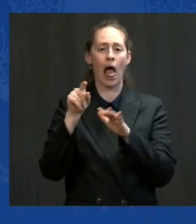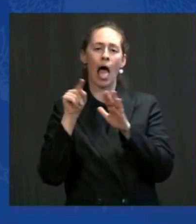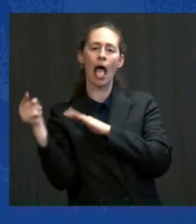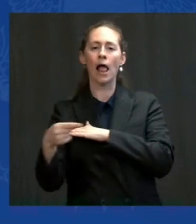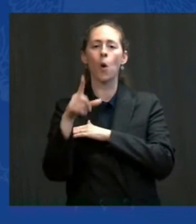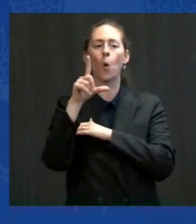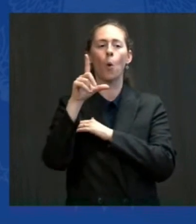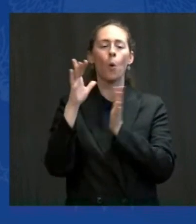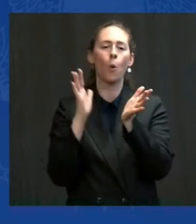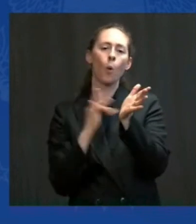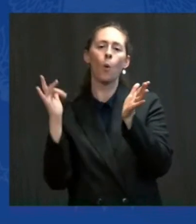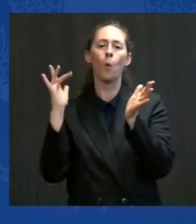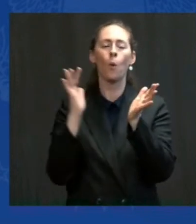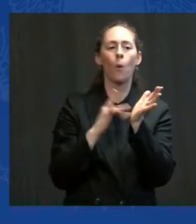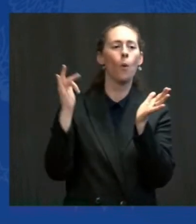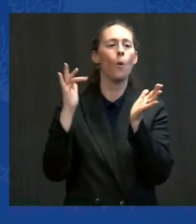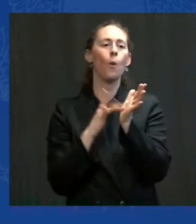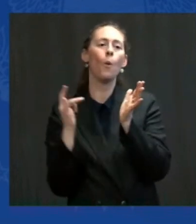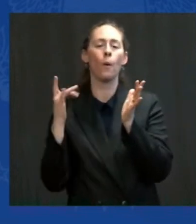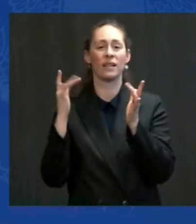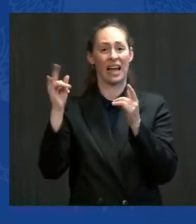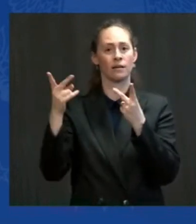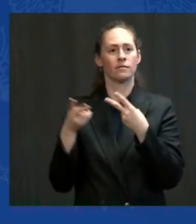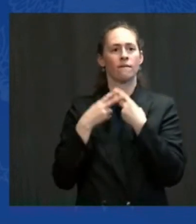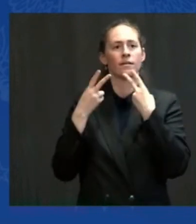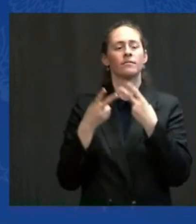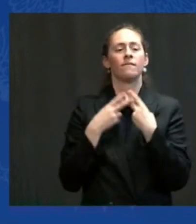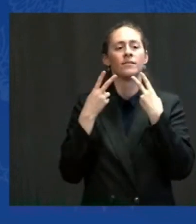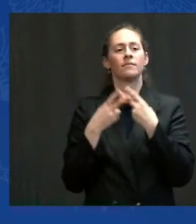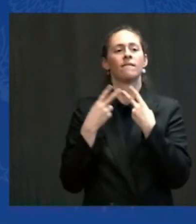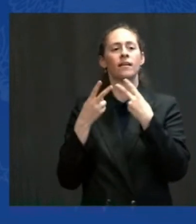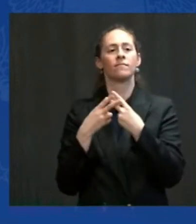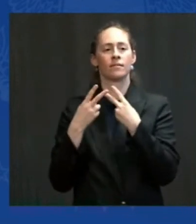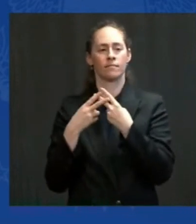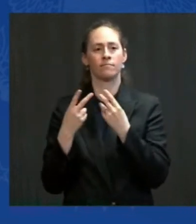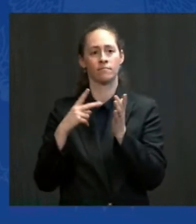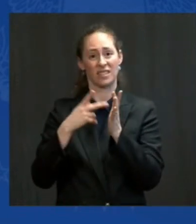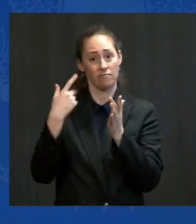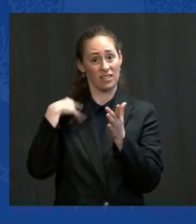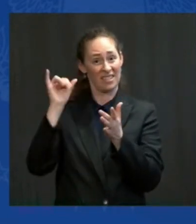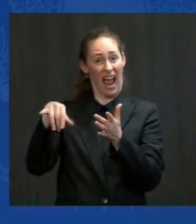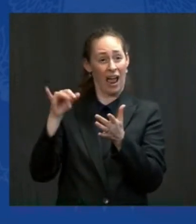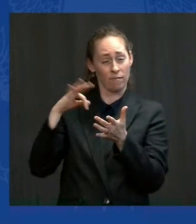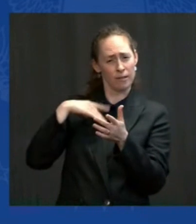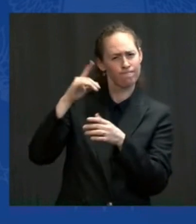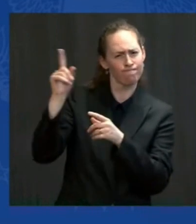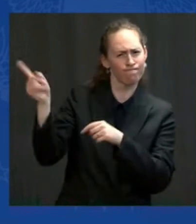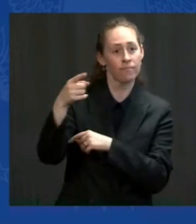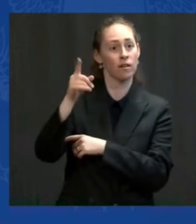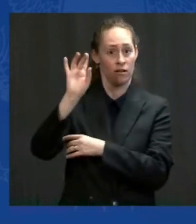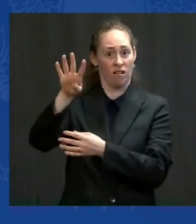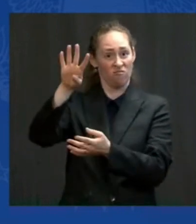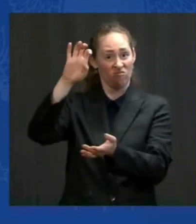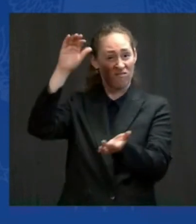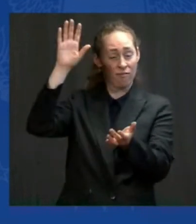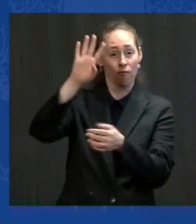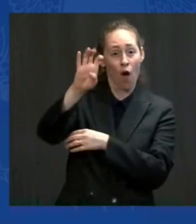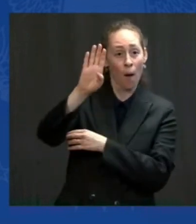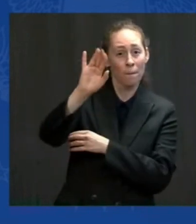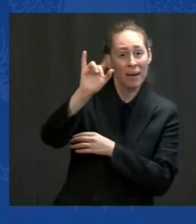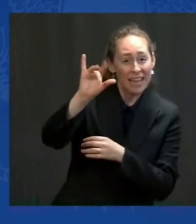$400 billion a year. Not a year, $400 billion over this period, which is enough to pay for the